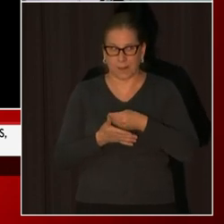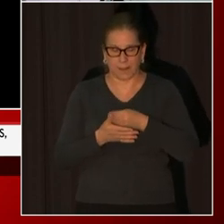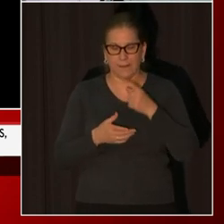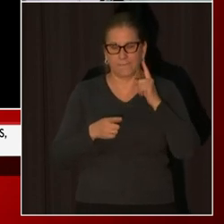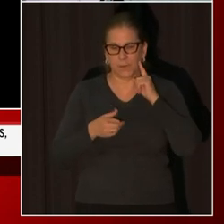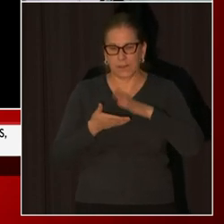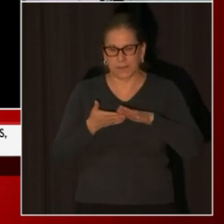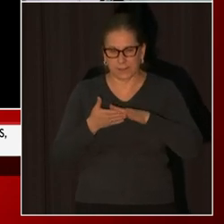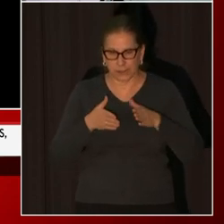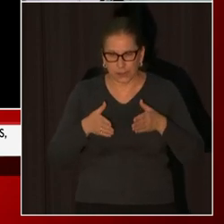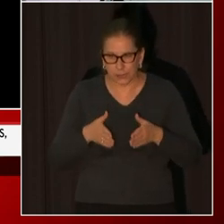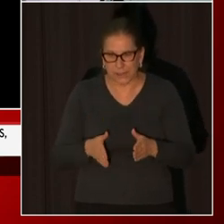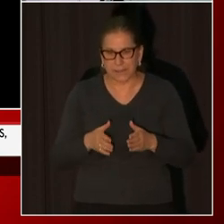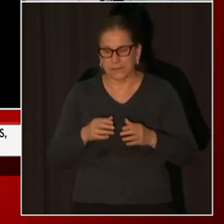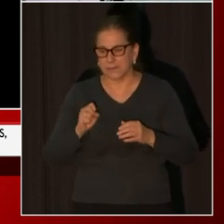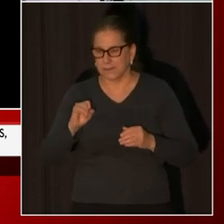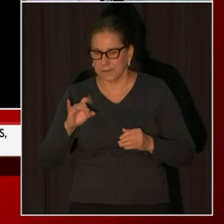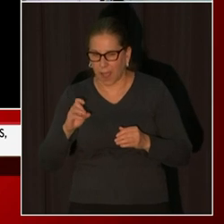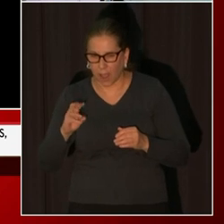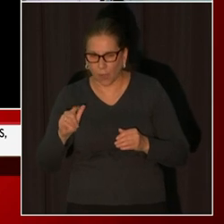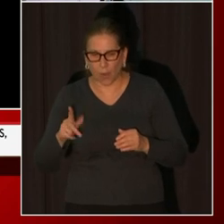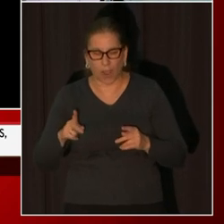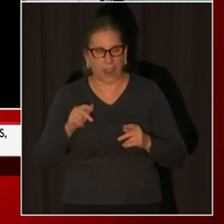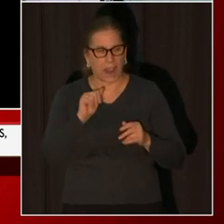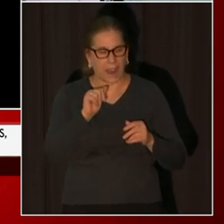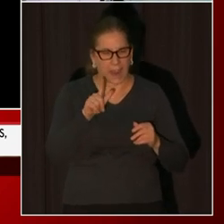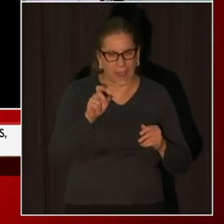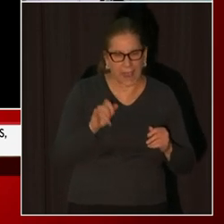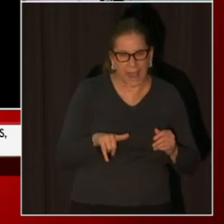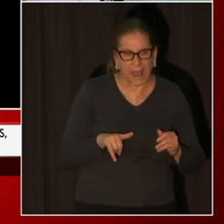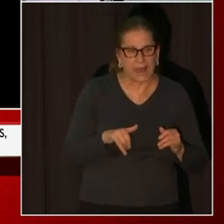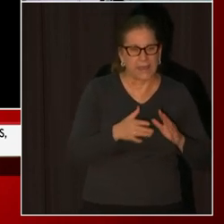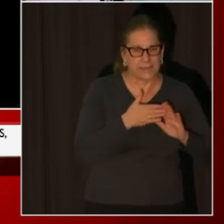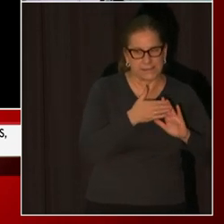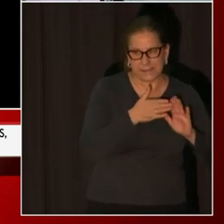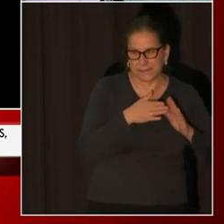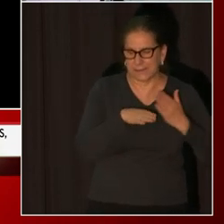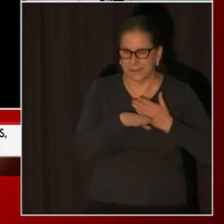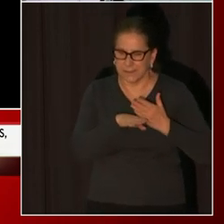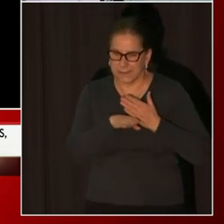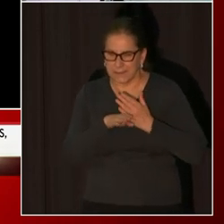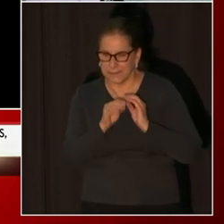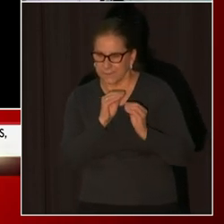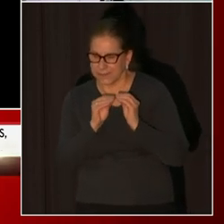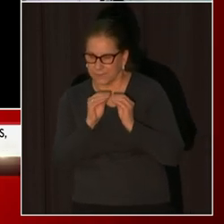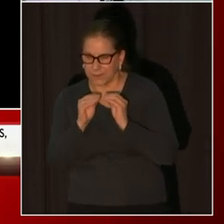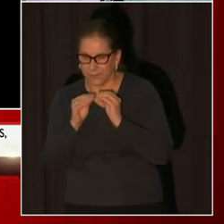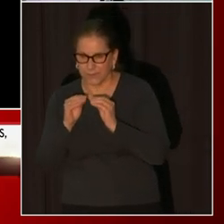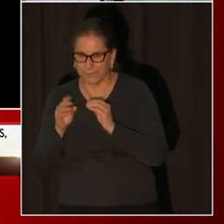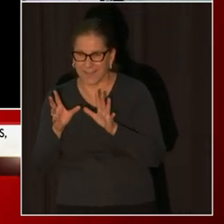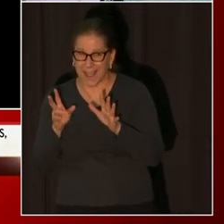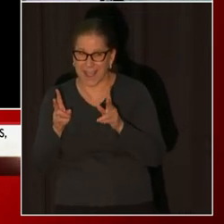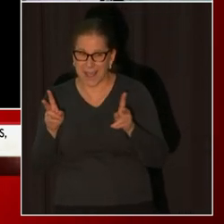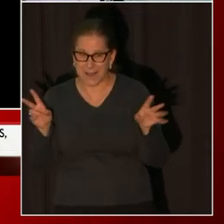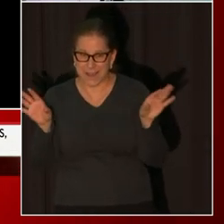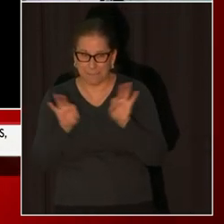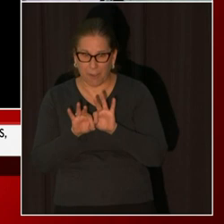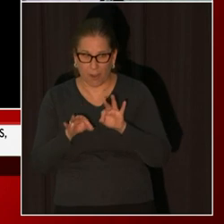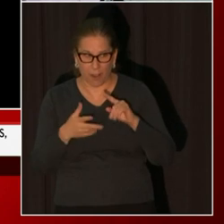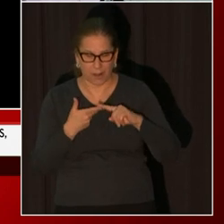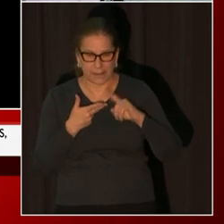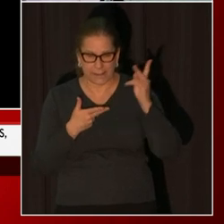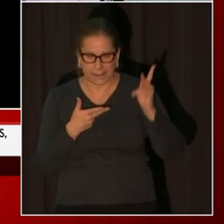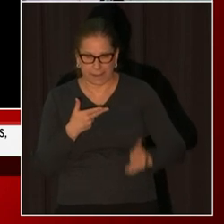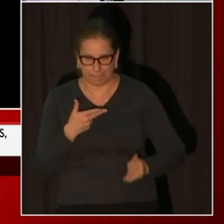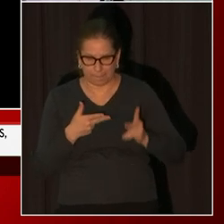fleet as critical priorities in the CIP, and tried to align those investments to what CARS, our capital asset